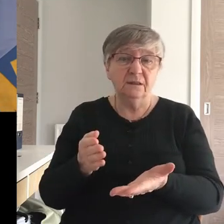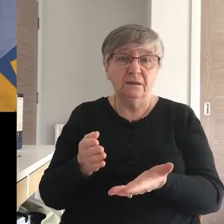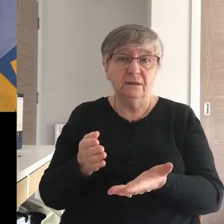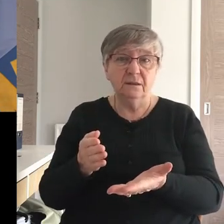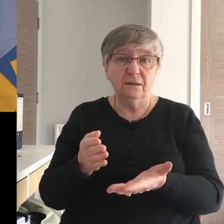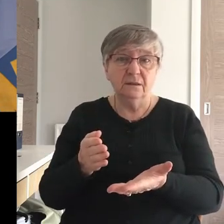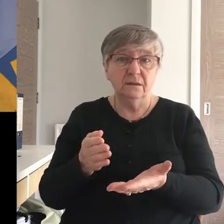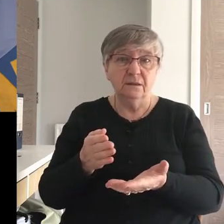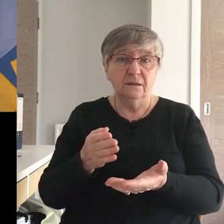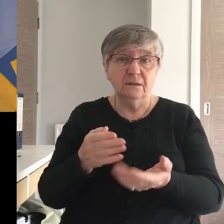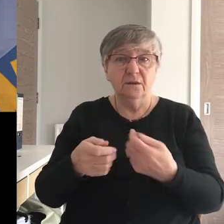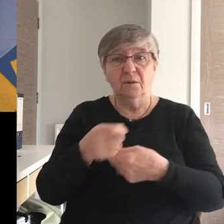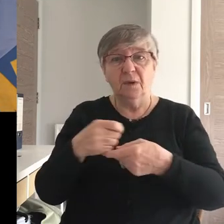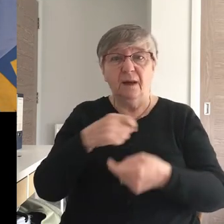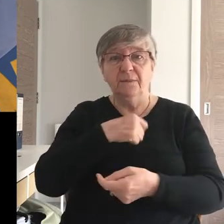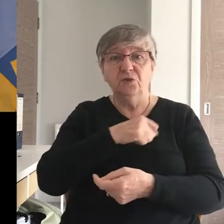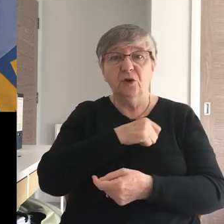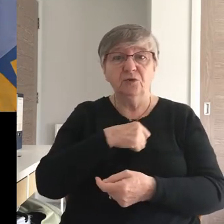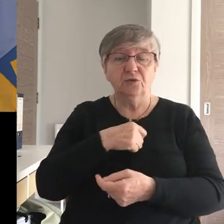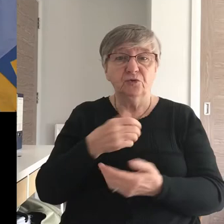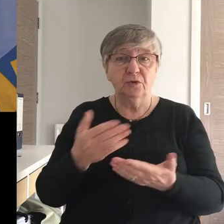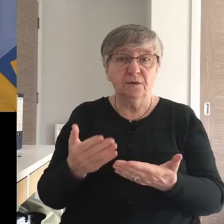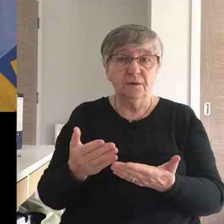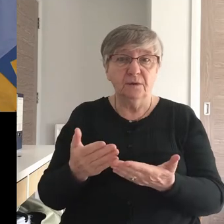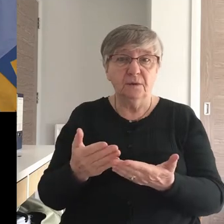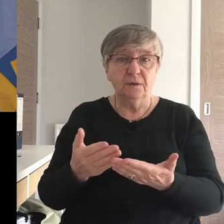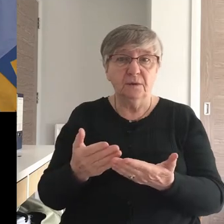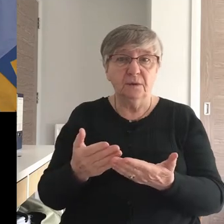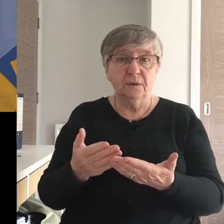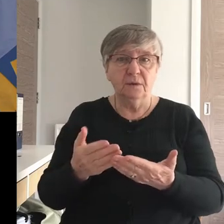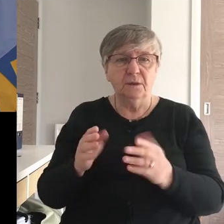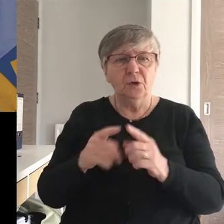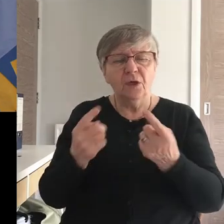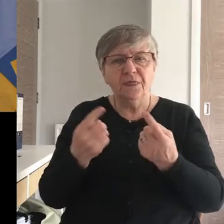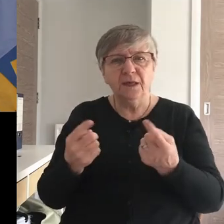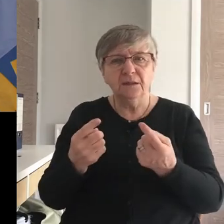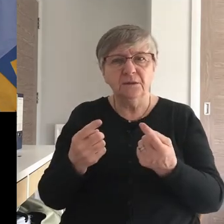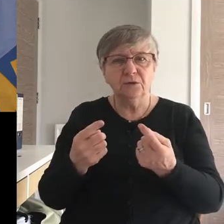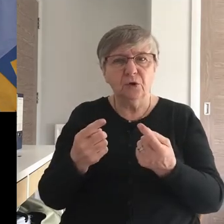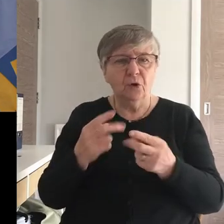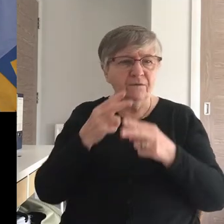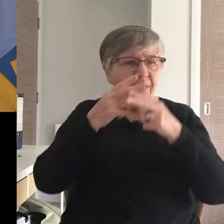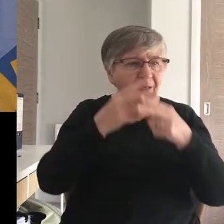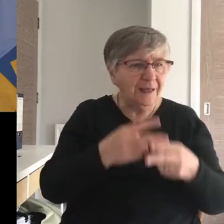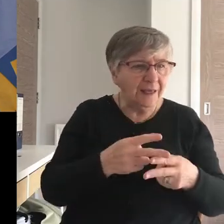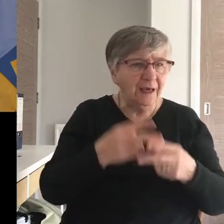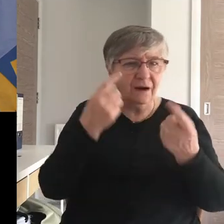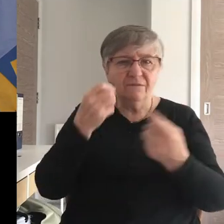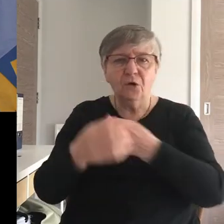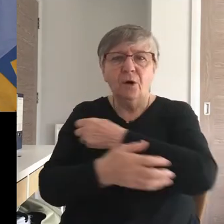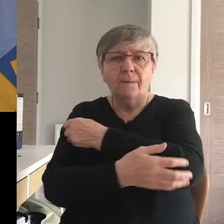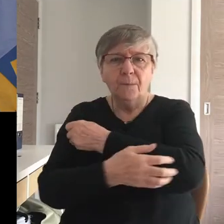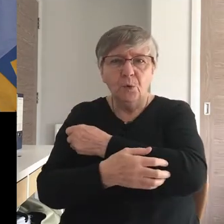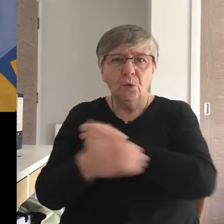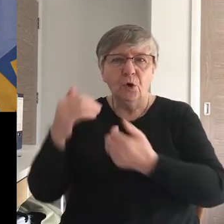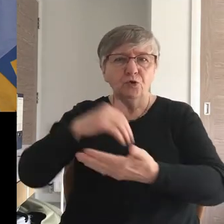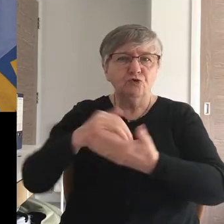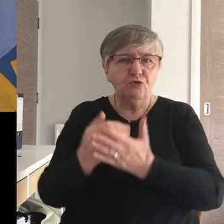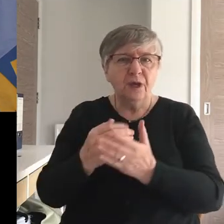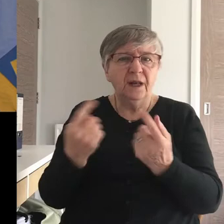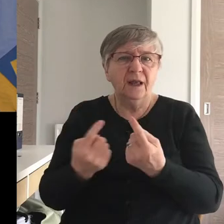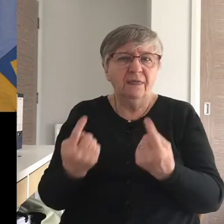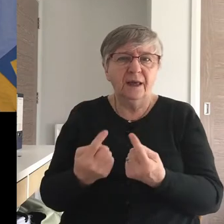being church. Now, it's the issue of practical care and being good towards the poor, sharing our goods that